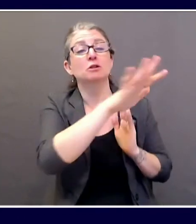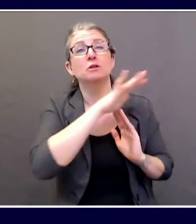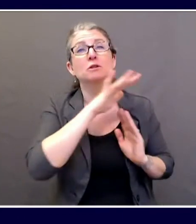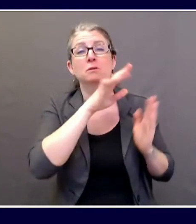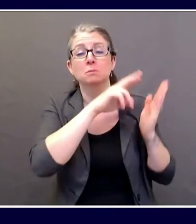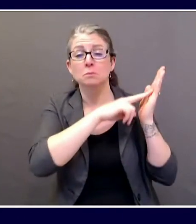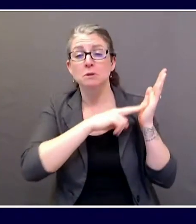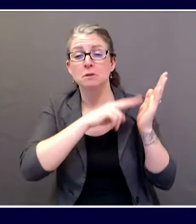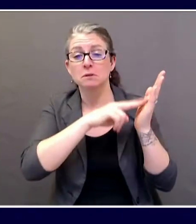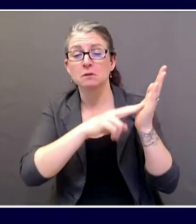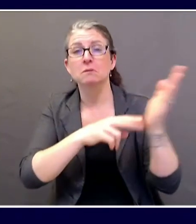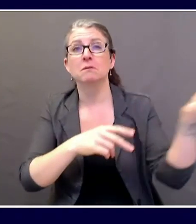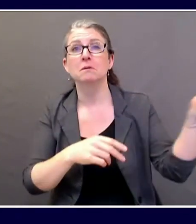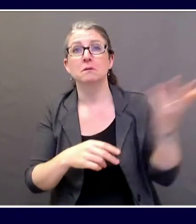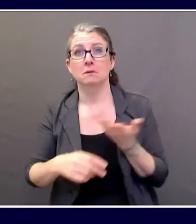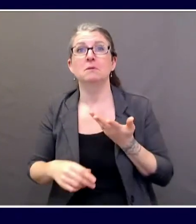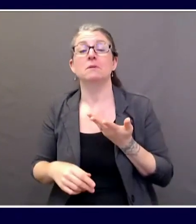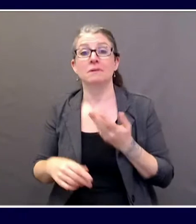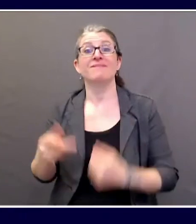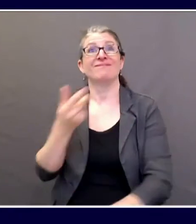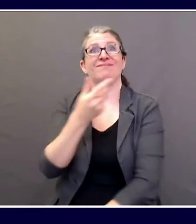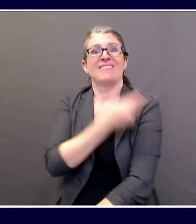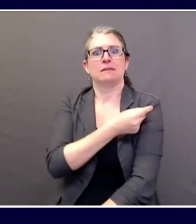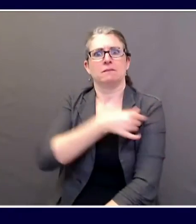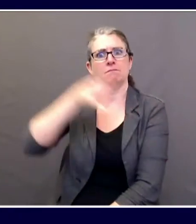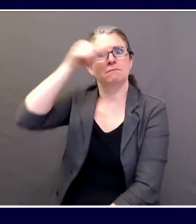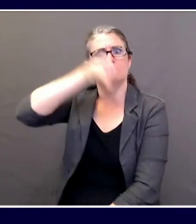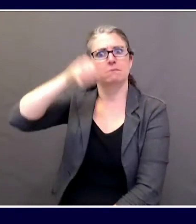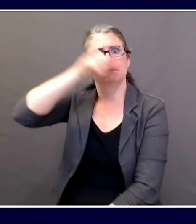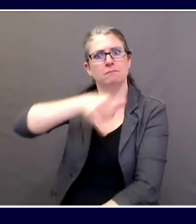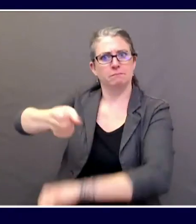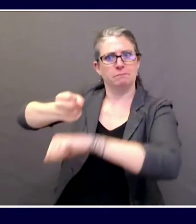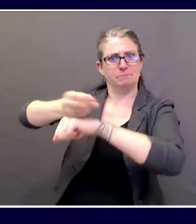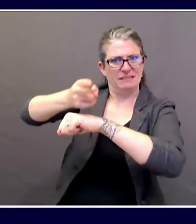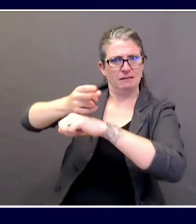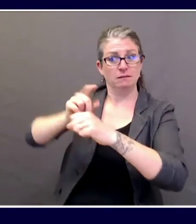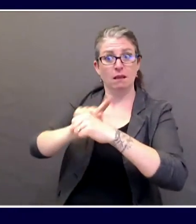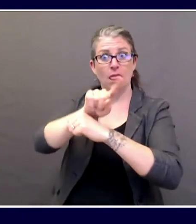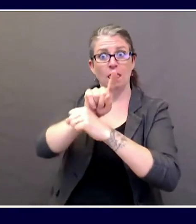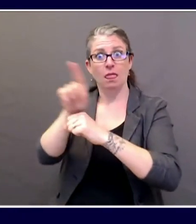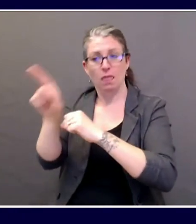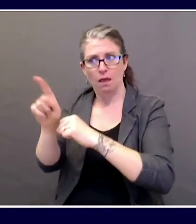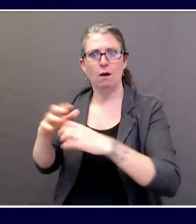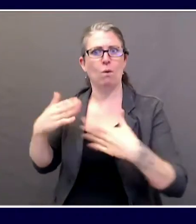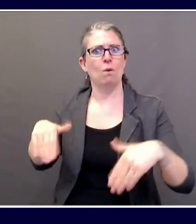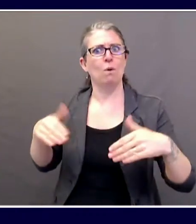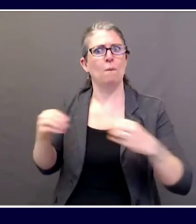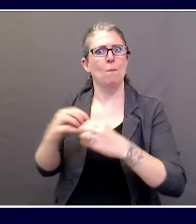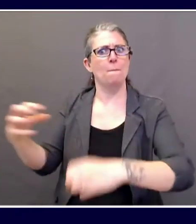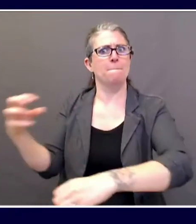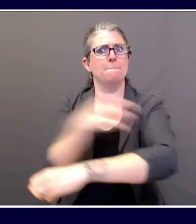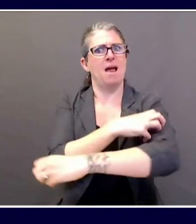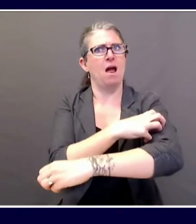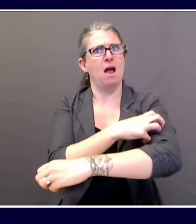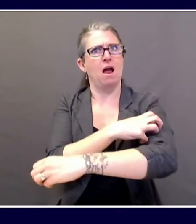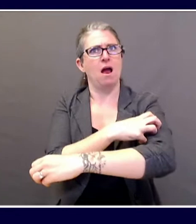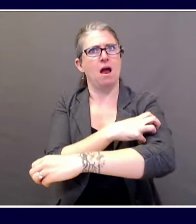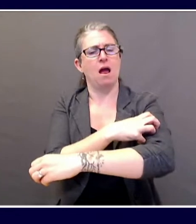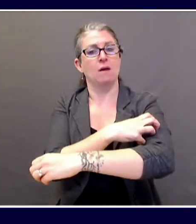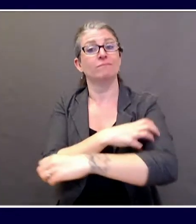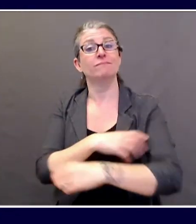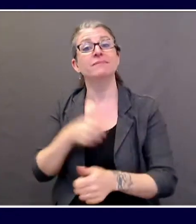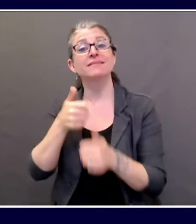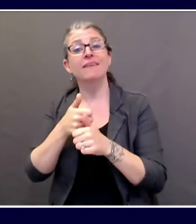been exposed to COVID. And as I mentioned a moment ago, that immunity from the vaccine lasts at least for